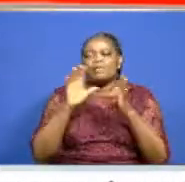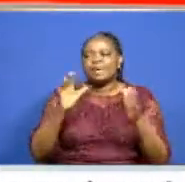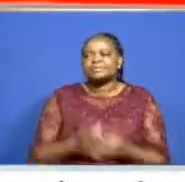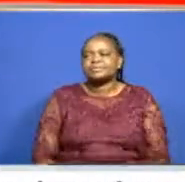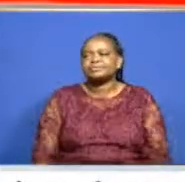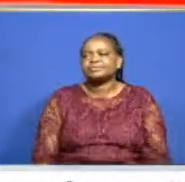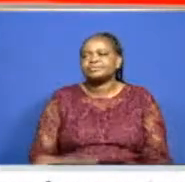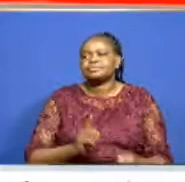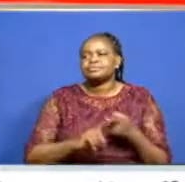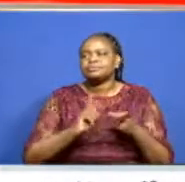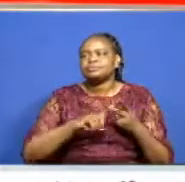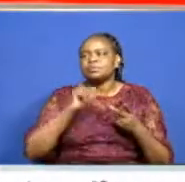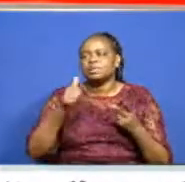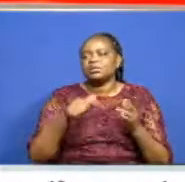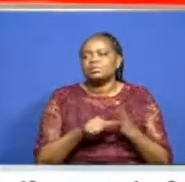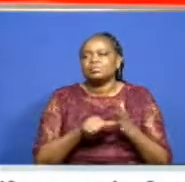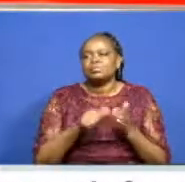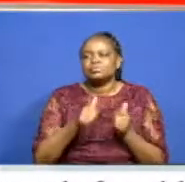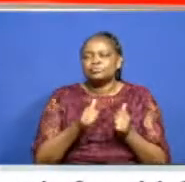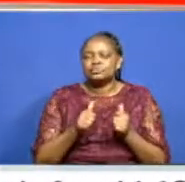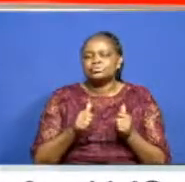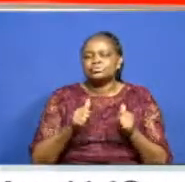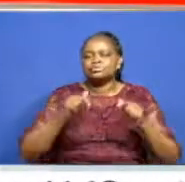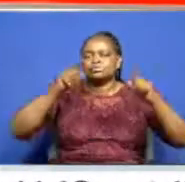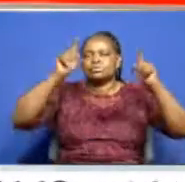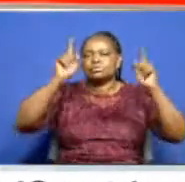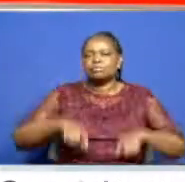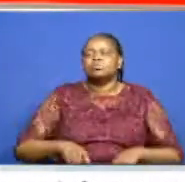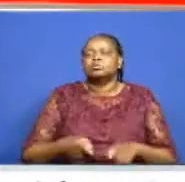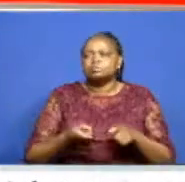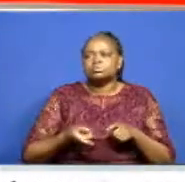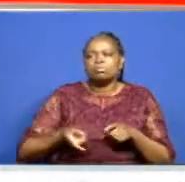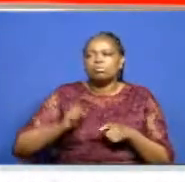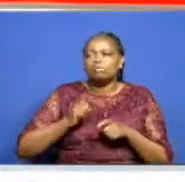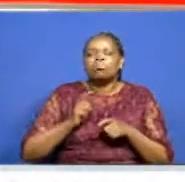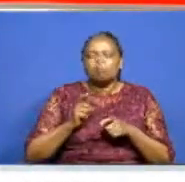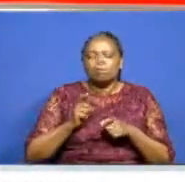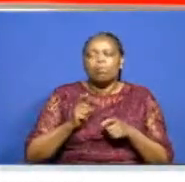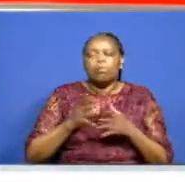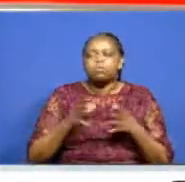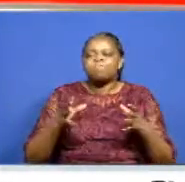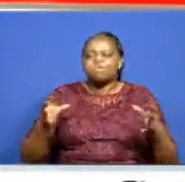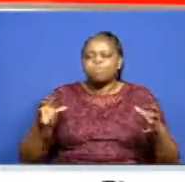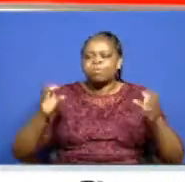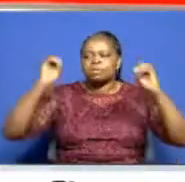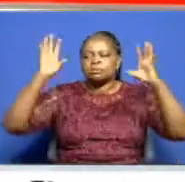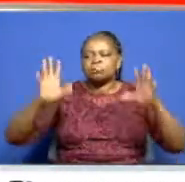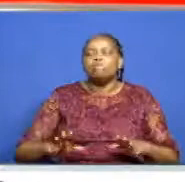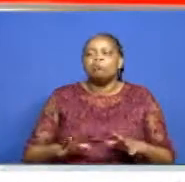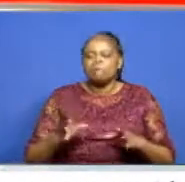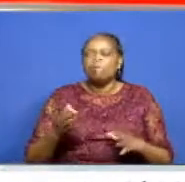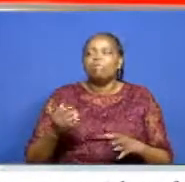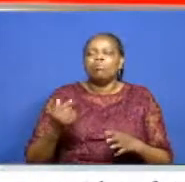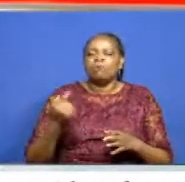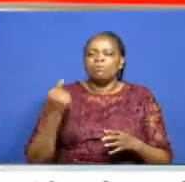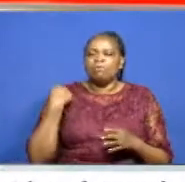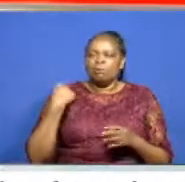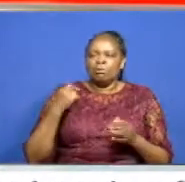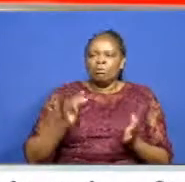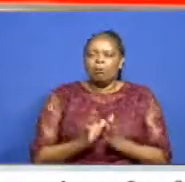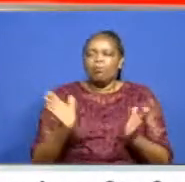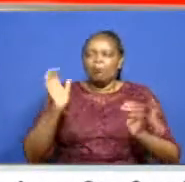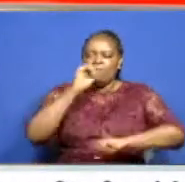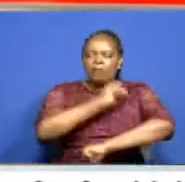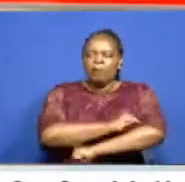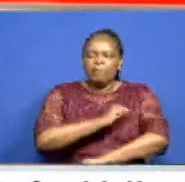contingent to this, we must also increase teacher numbers in public schools. Because once classrooms